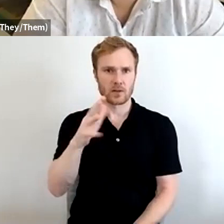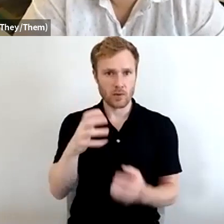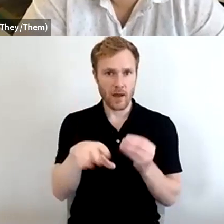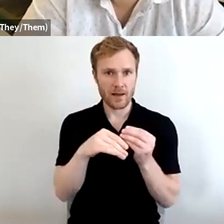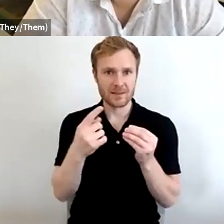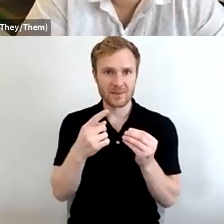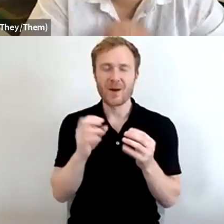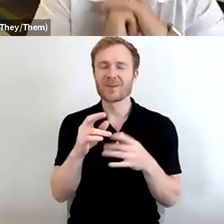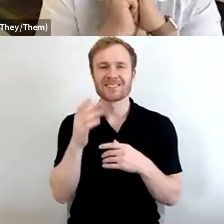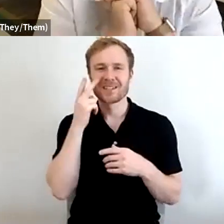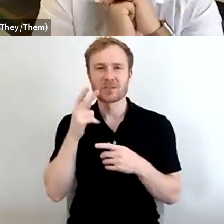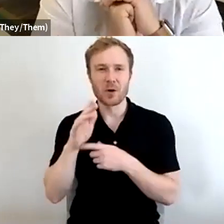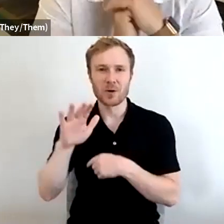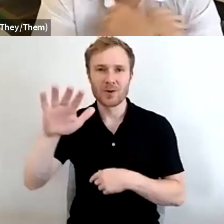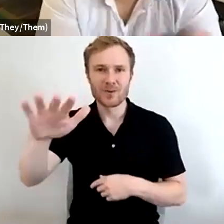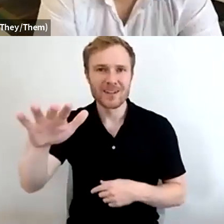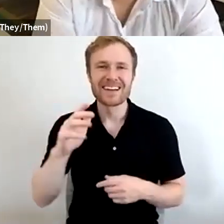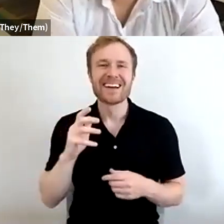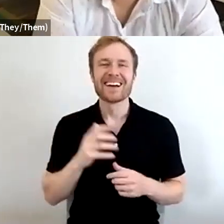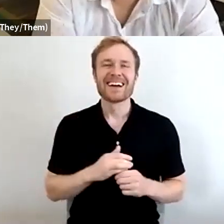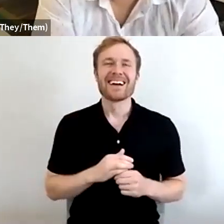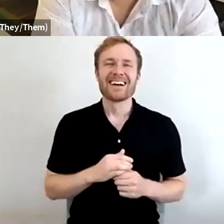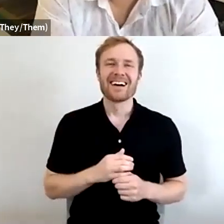okay. Any other panelists